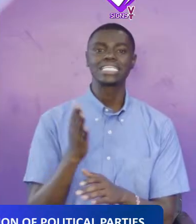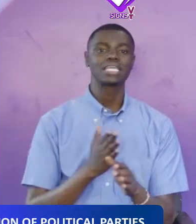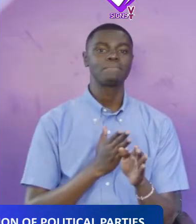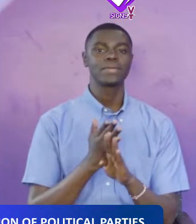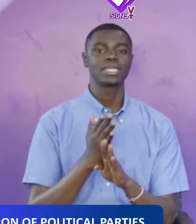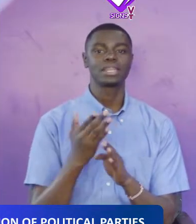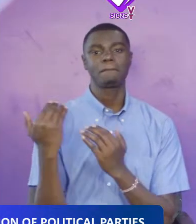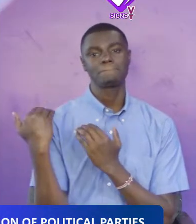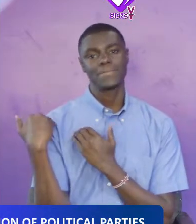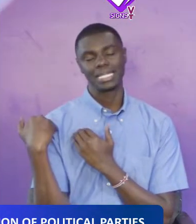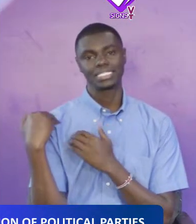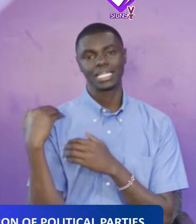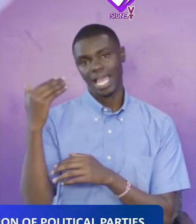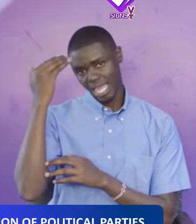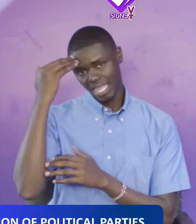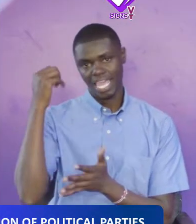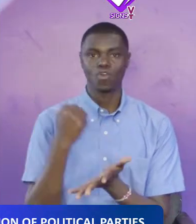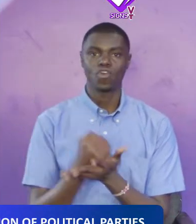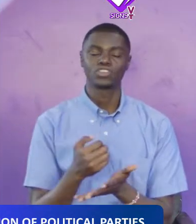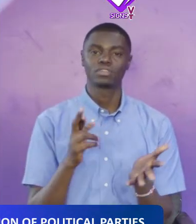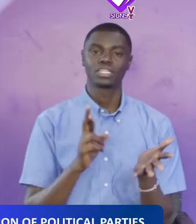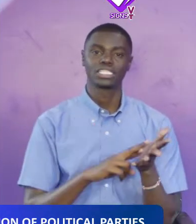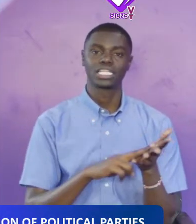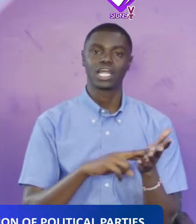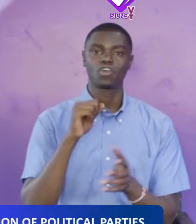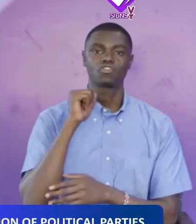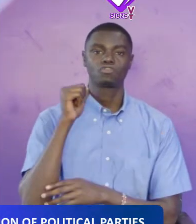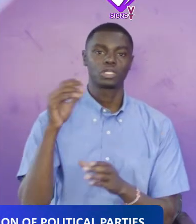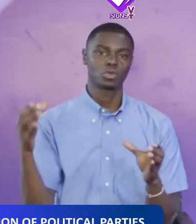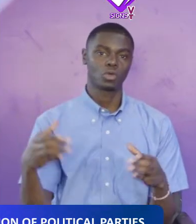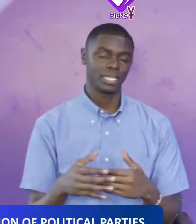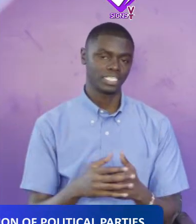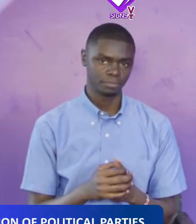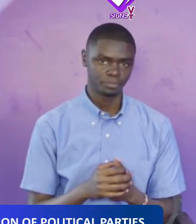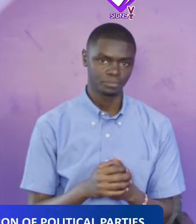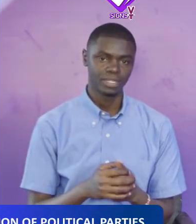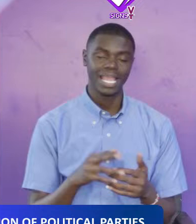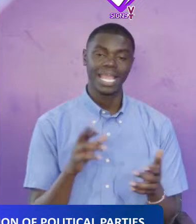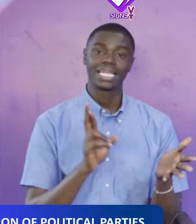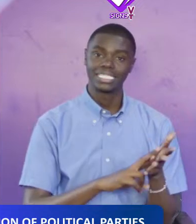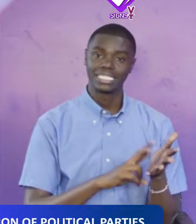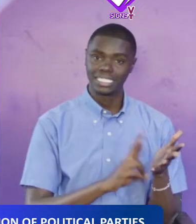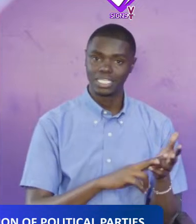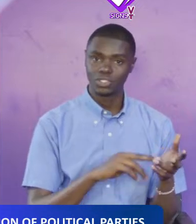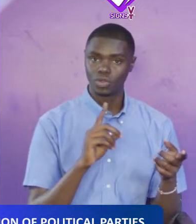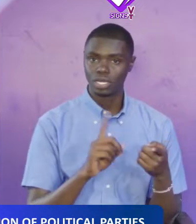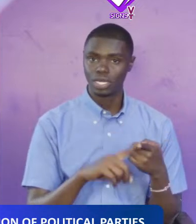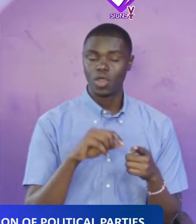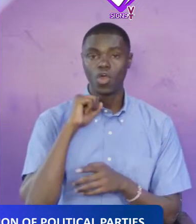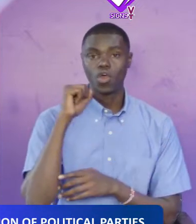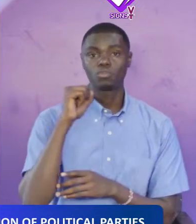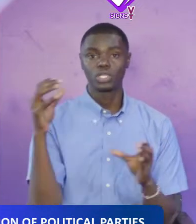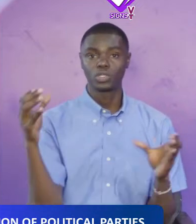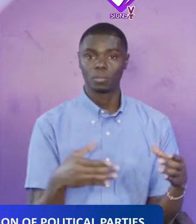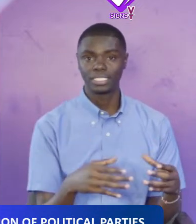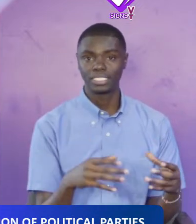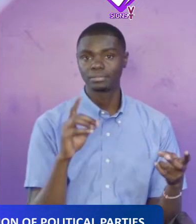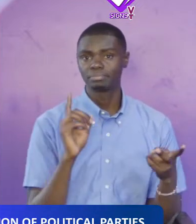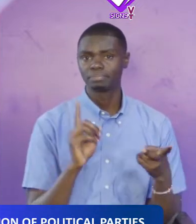the office of the Registrar of Political Parties, registration of political parties,